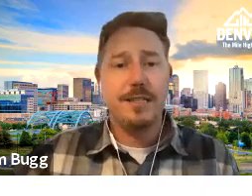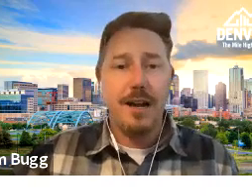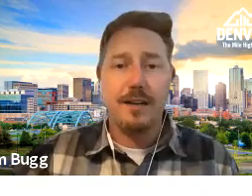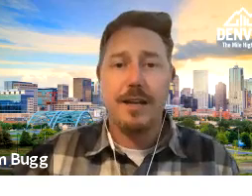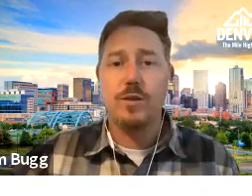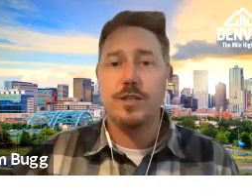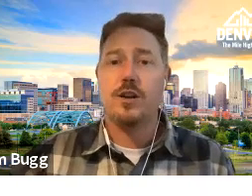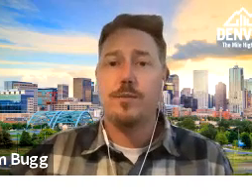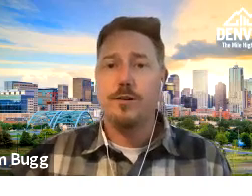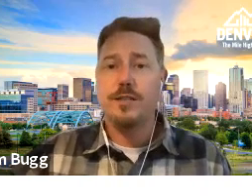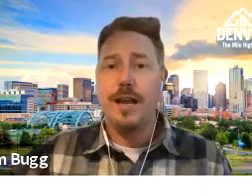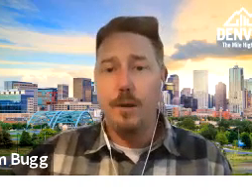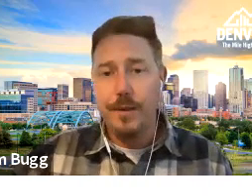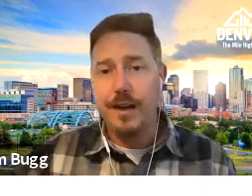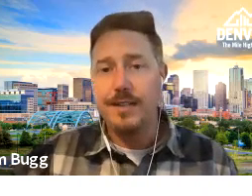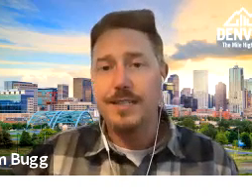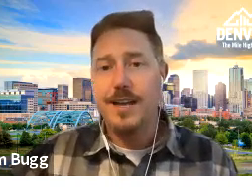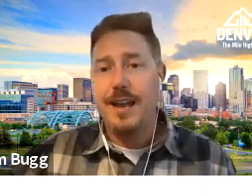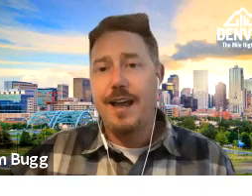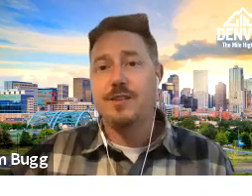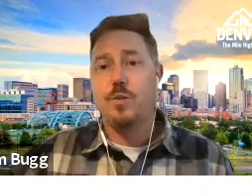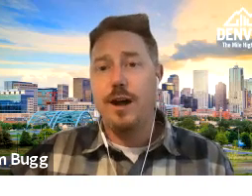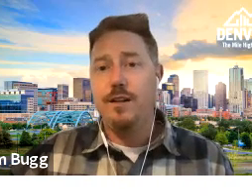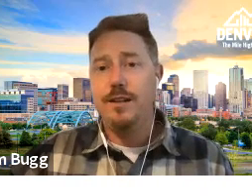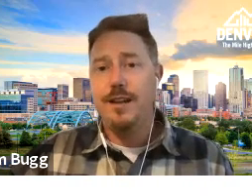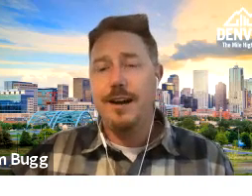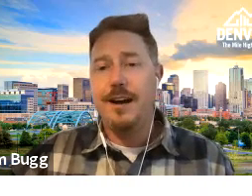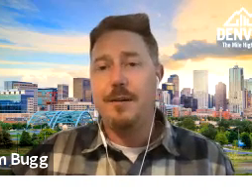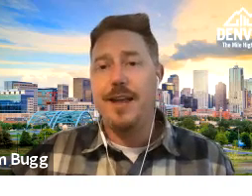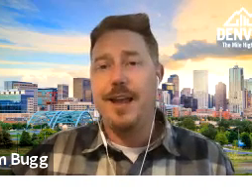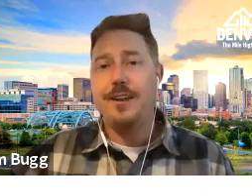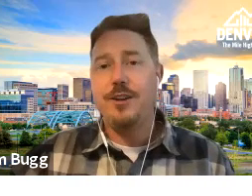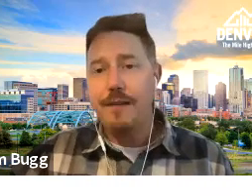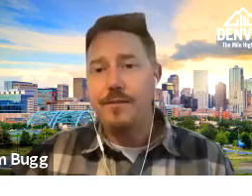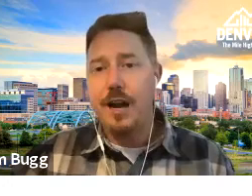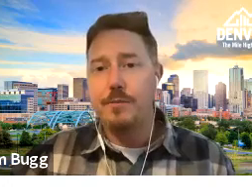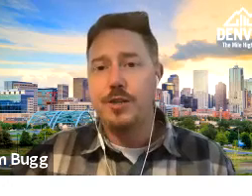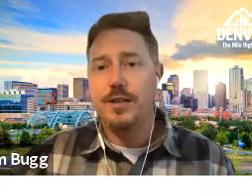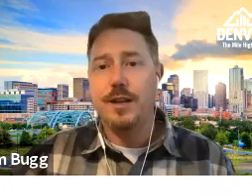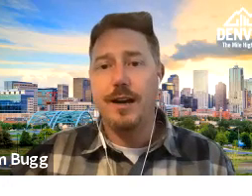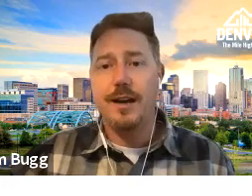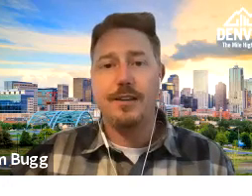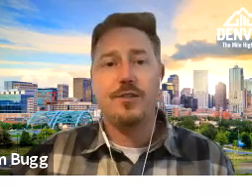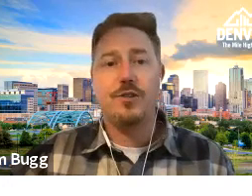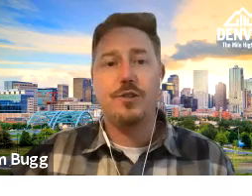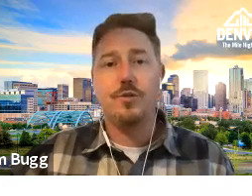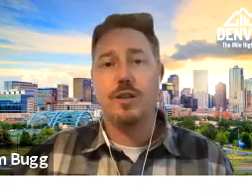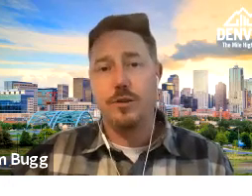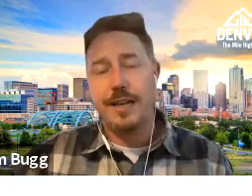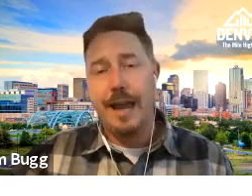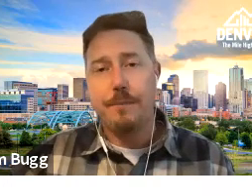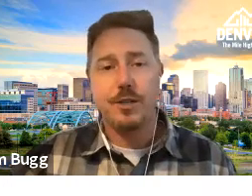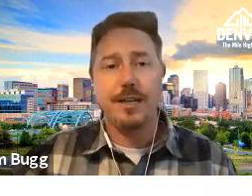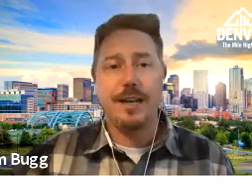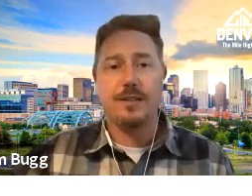American Sign Language interpreters helping us as well. And you have the option to do